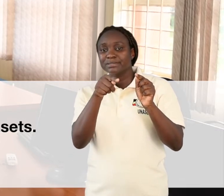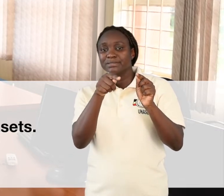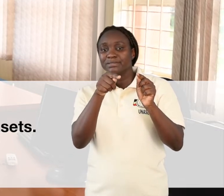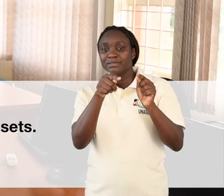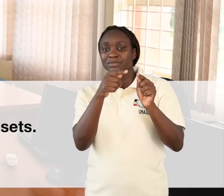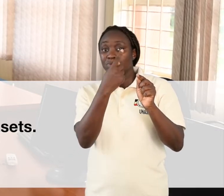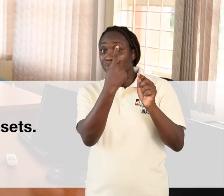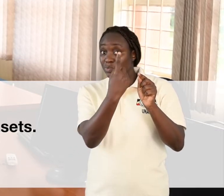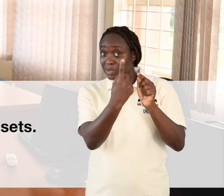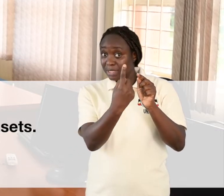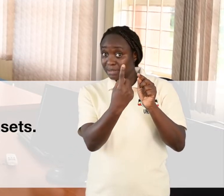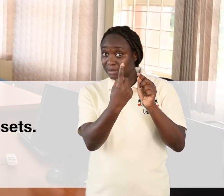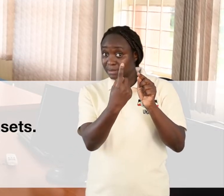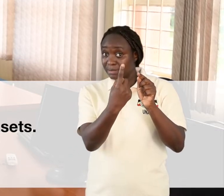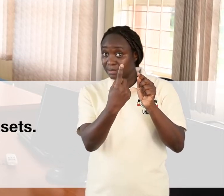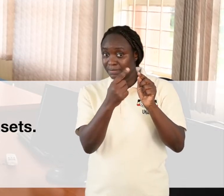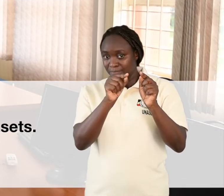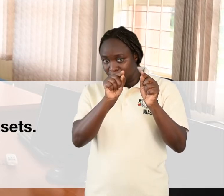1,